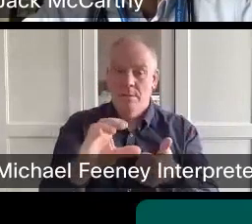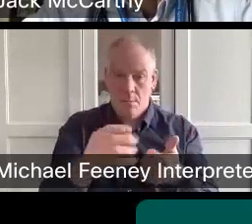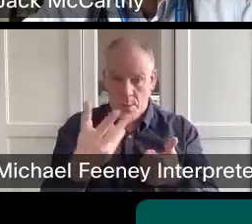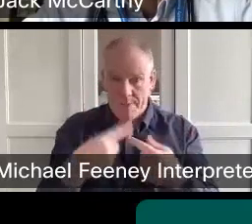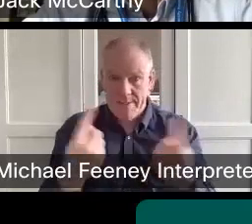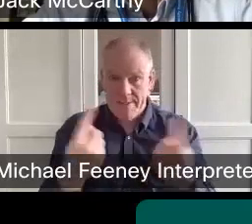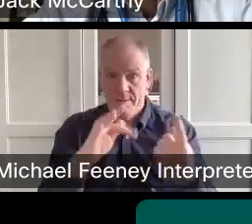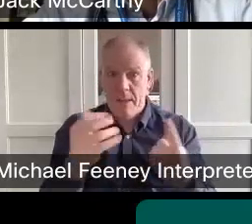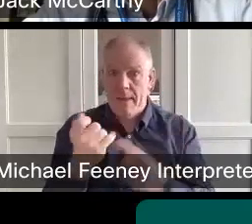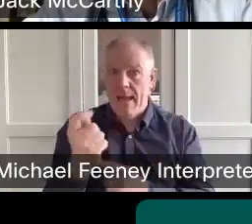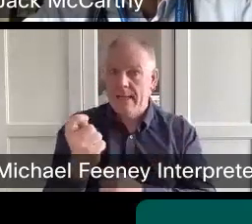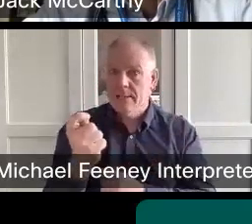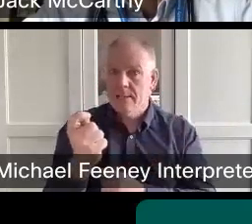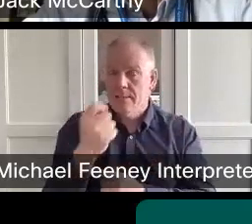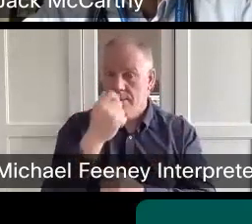the Act?